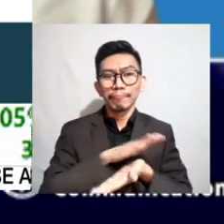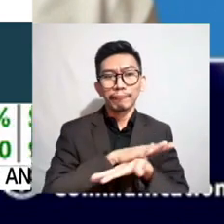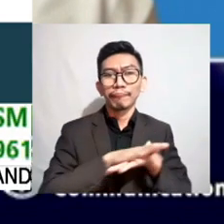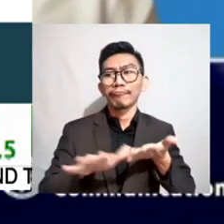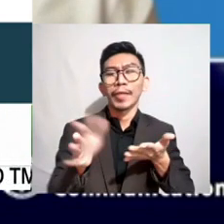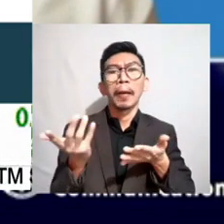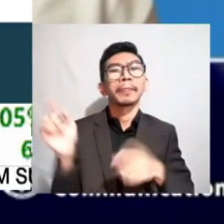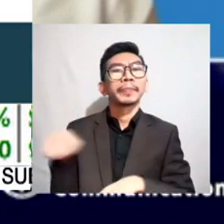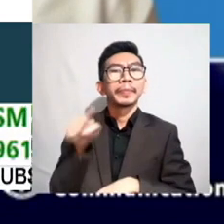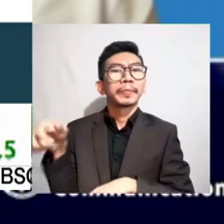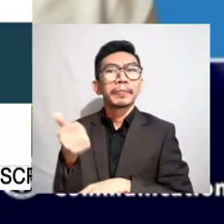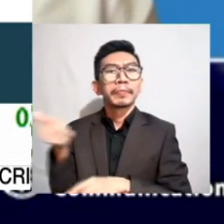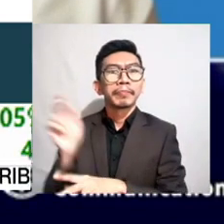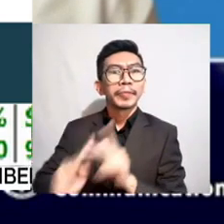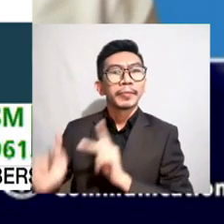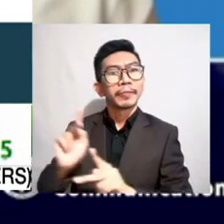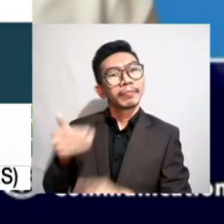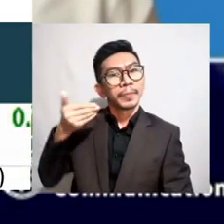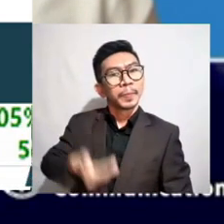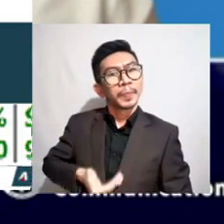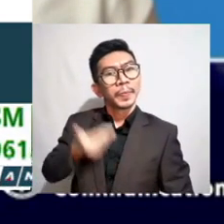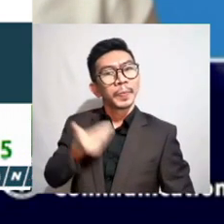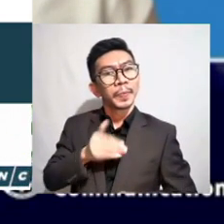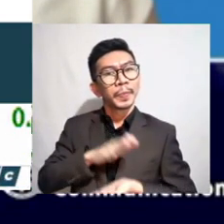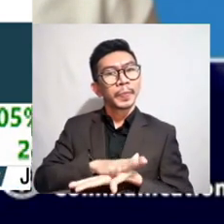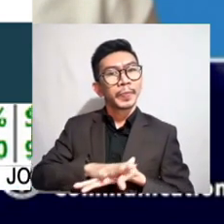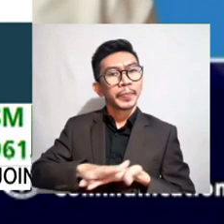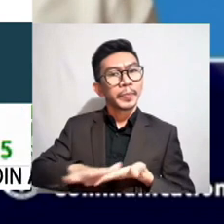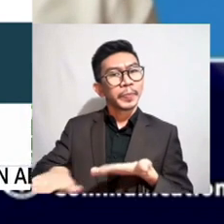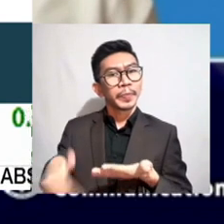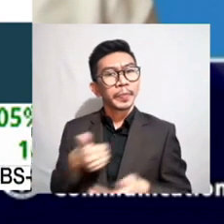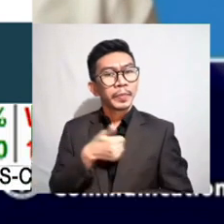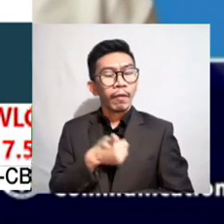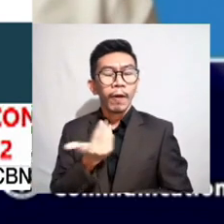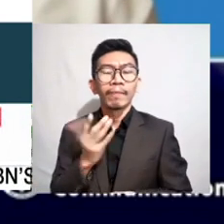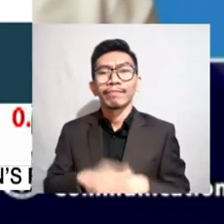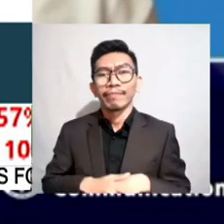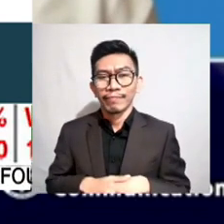ang labas mo, puting-puti ka. Si Mr. Clean,